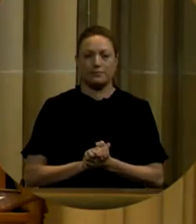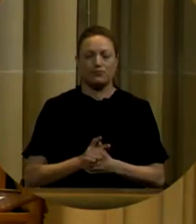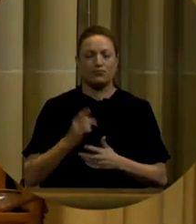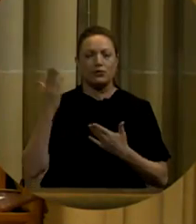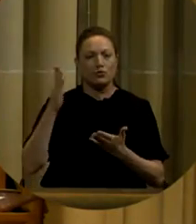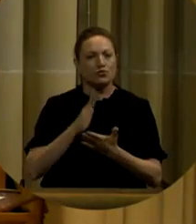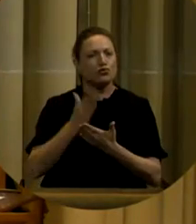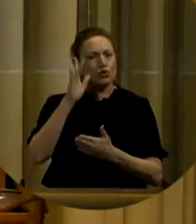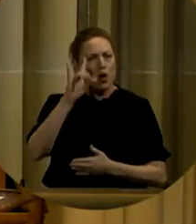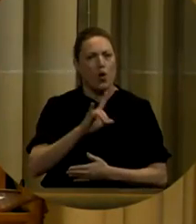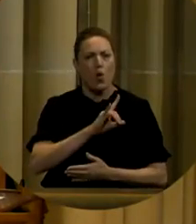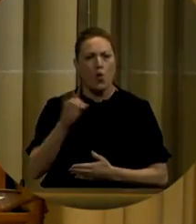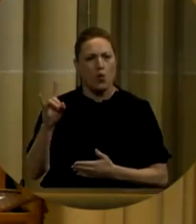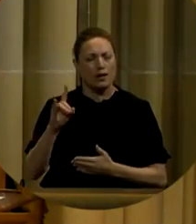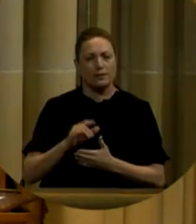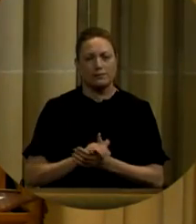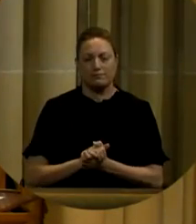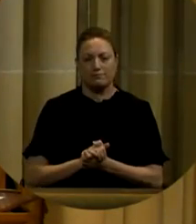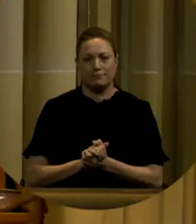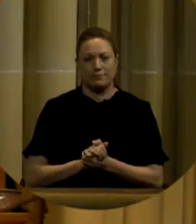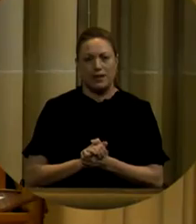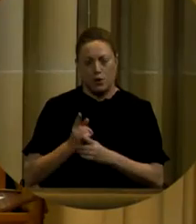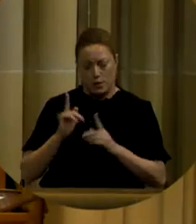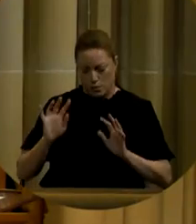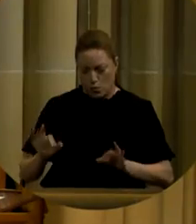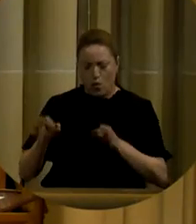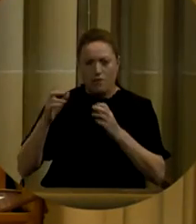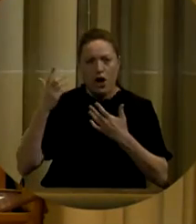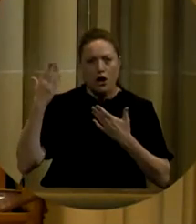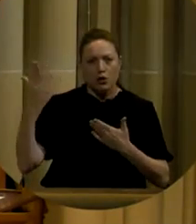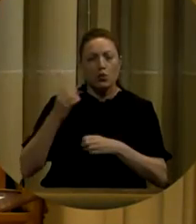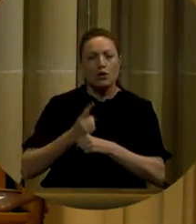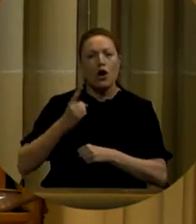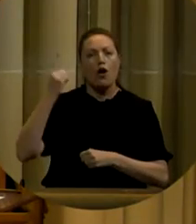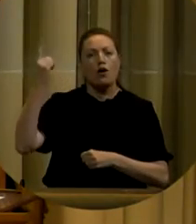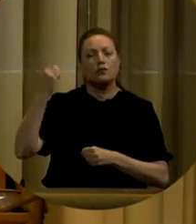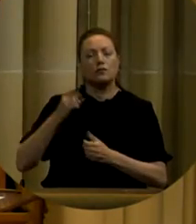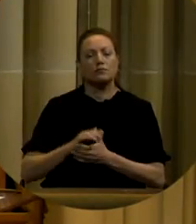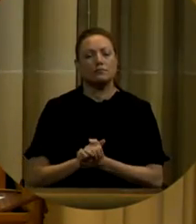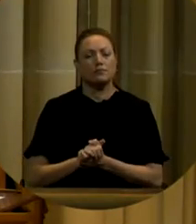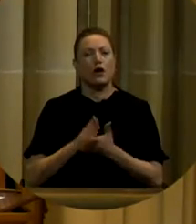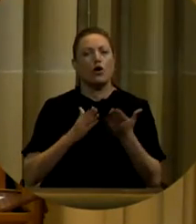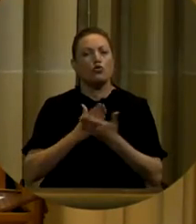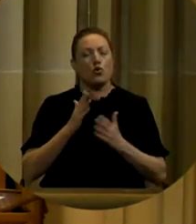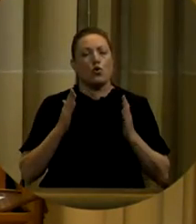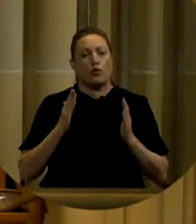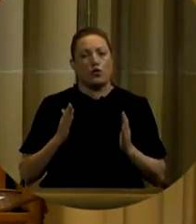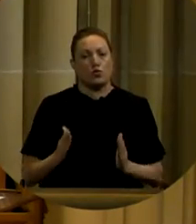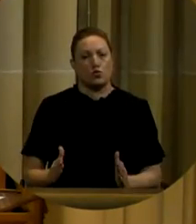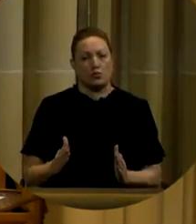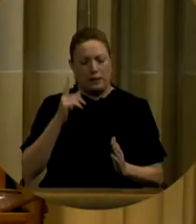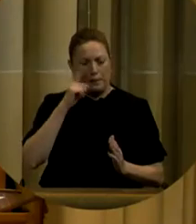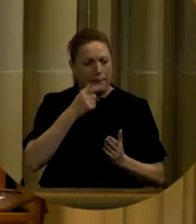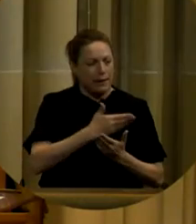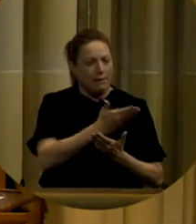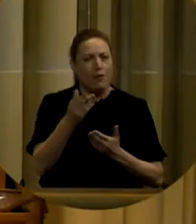Are indeed holy and to be glorified, O God, who love the human race and who always walk with us on